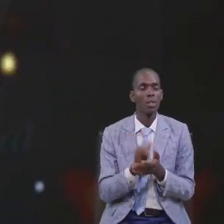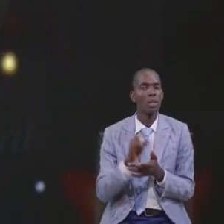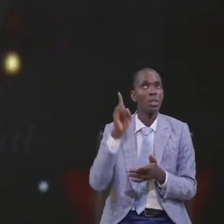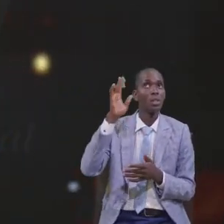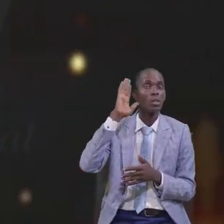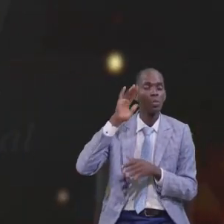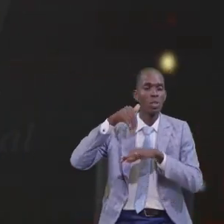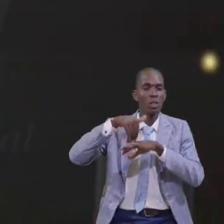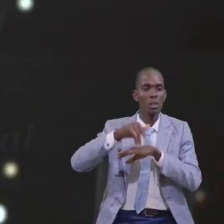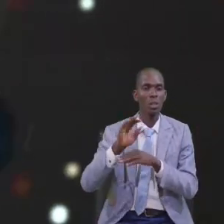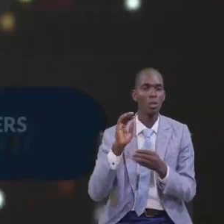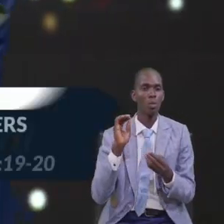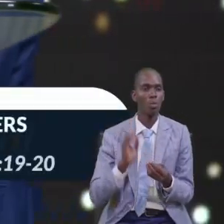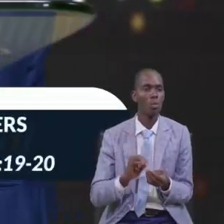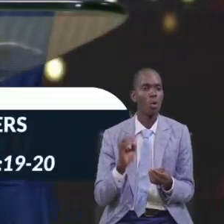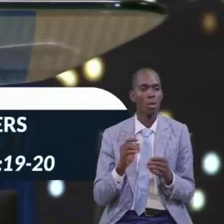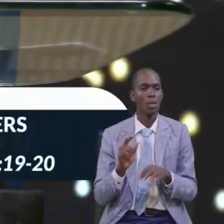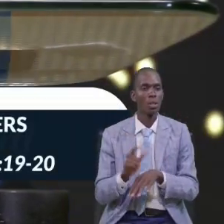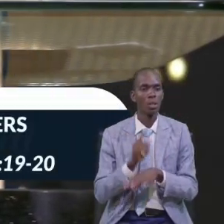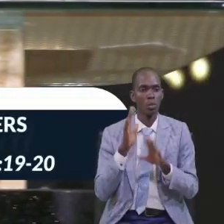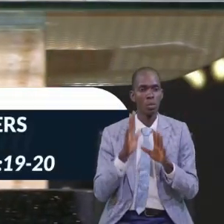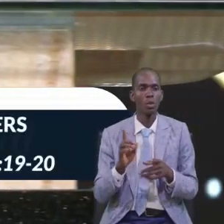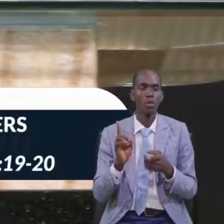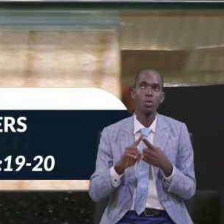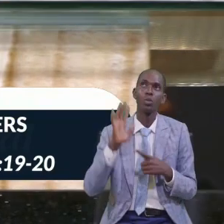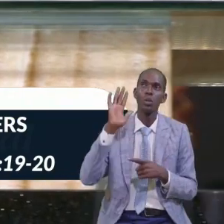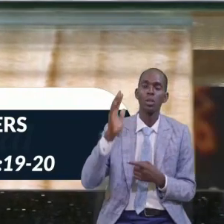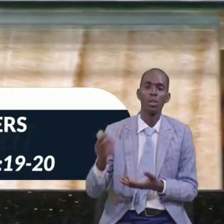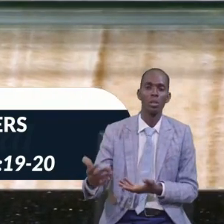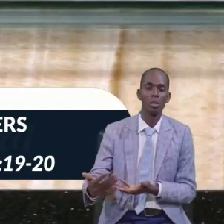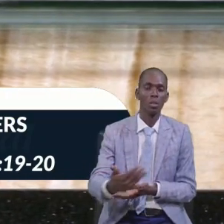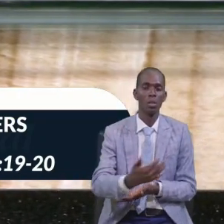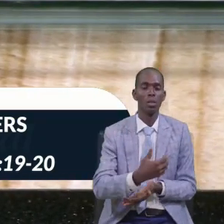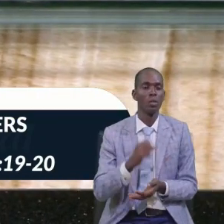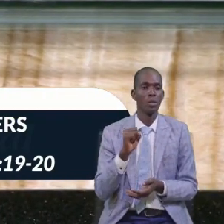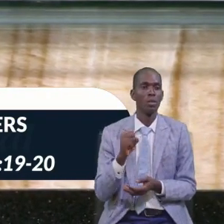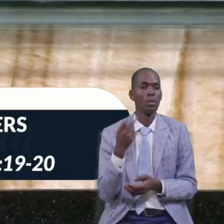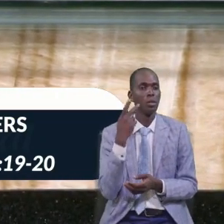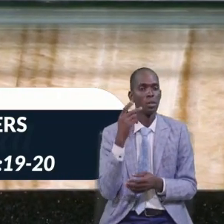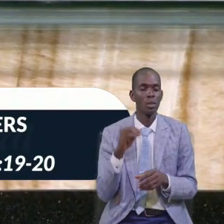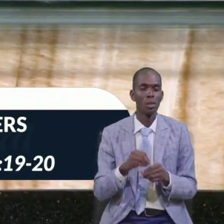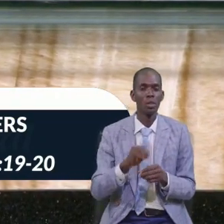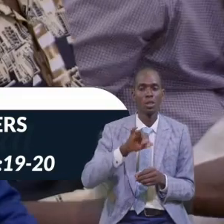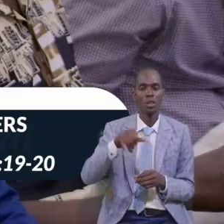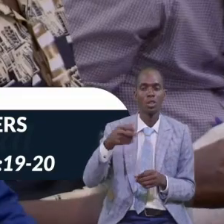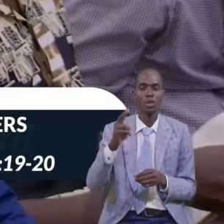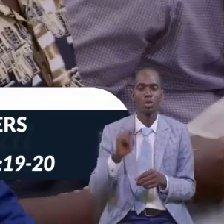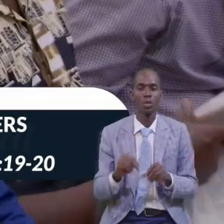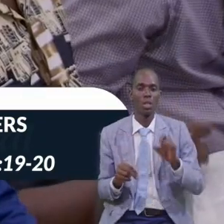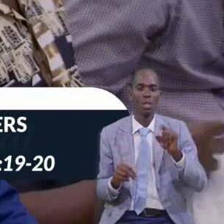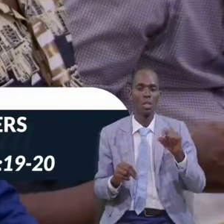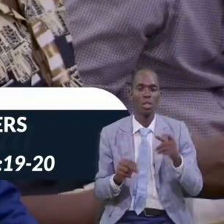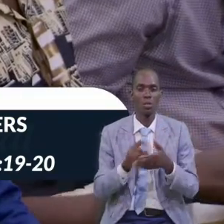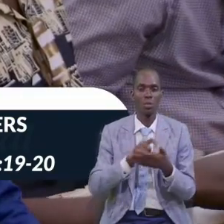forth laborers to his harvest. In John chapter 11,